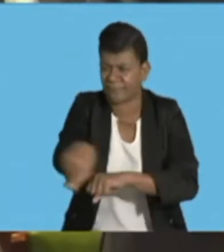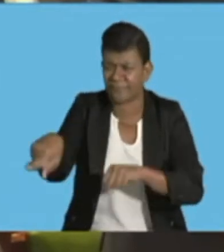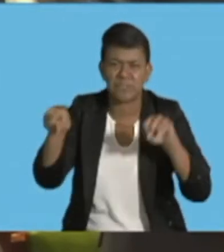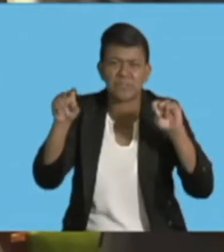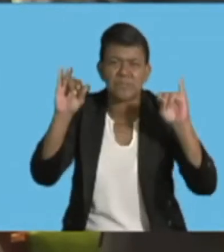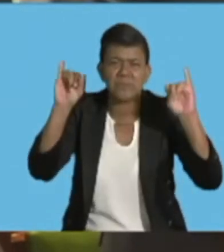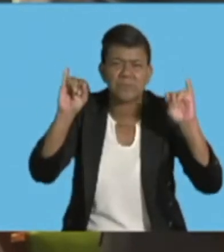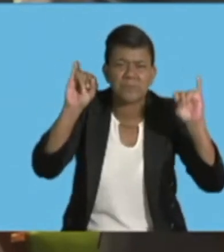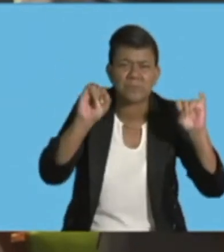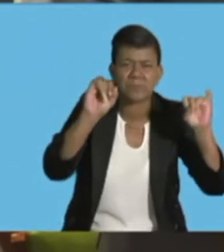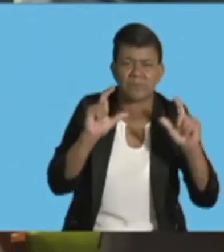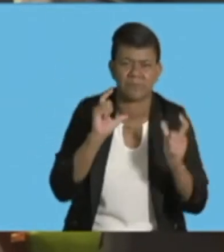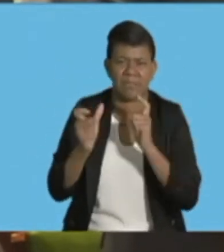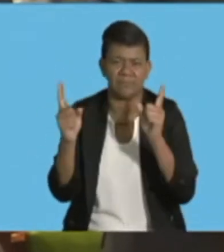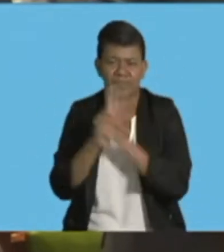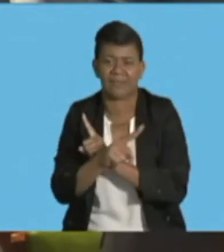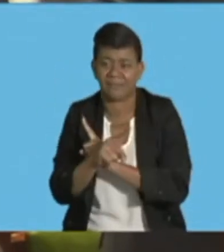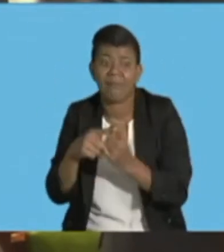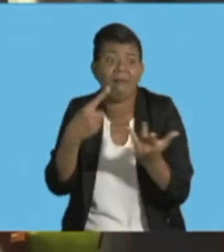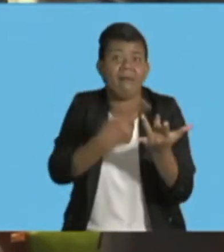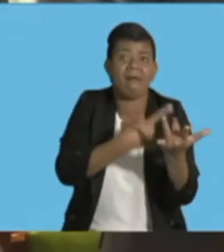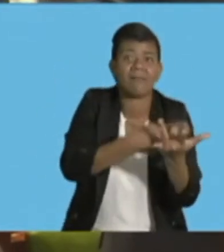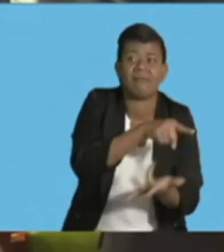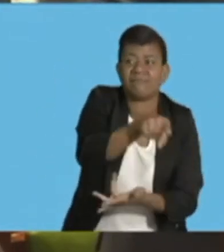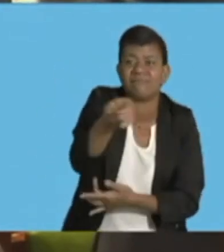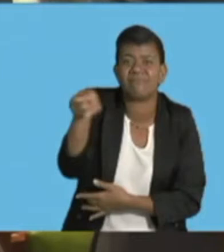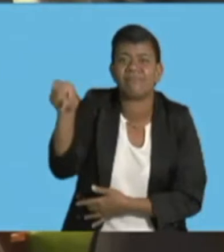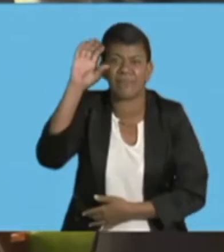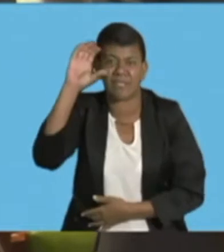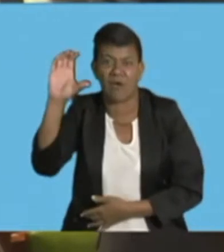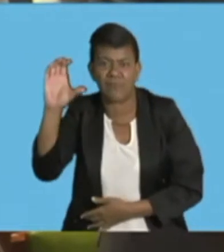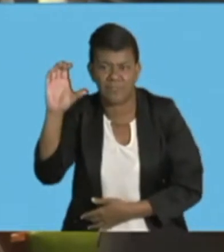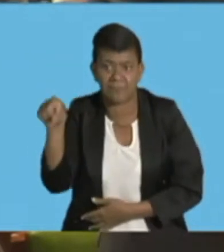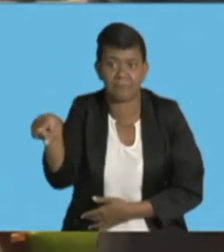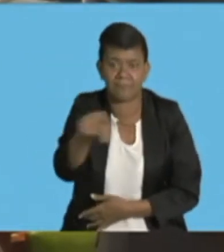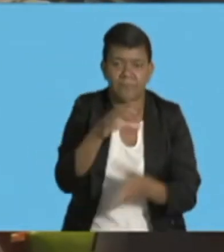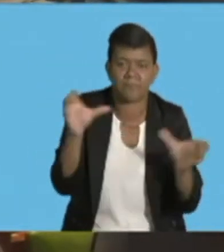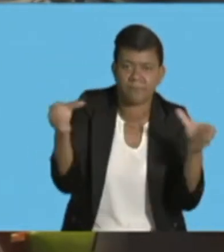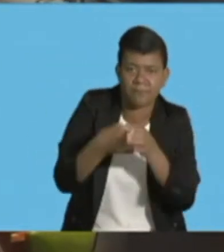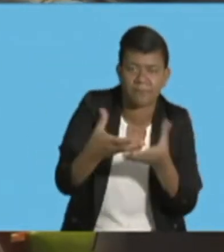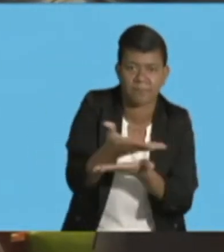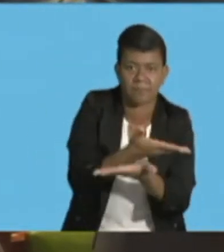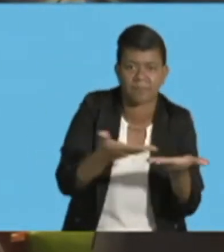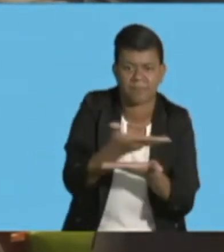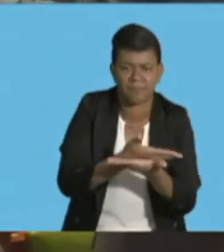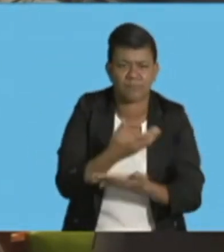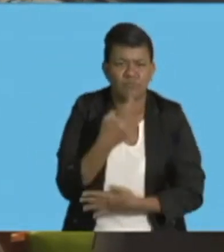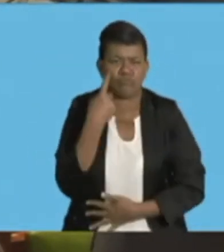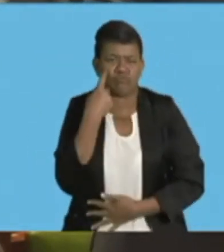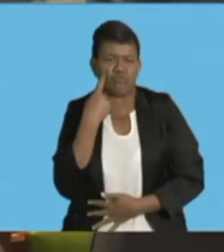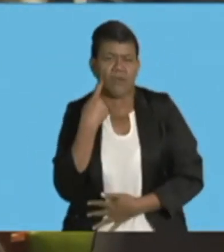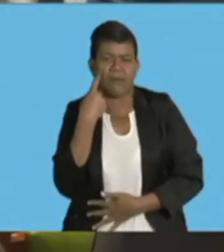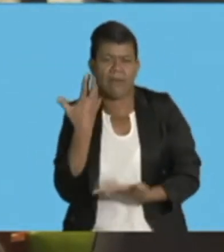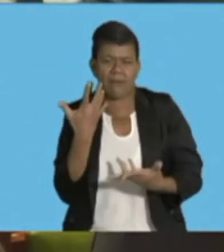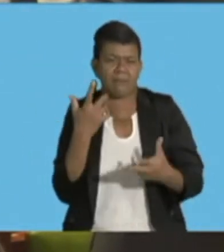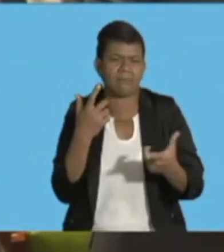other countries, endorsed the principles of the coalition of finance ministers for climate change, or climate action, I should say, which refers generally